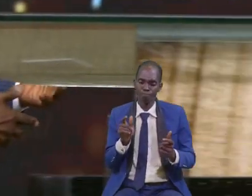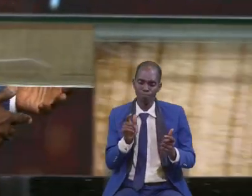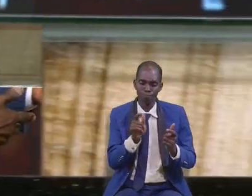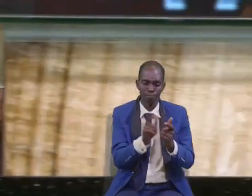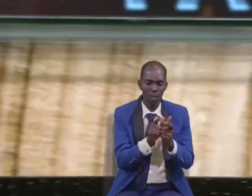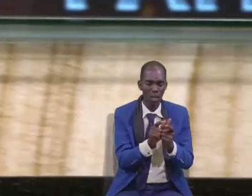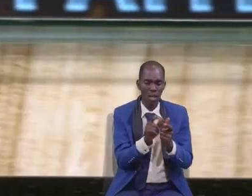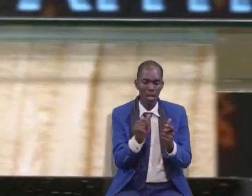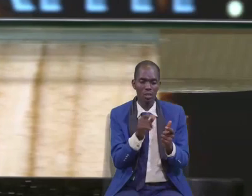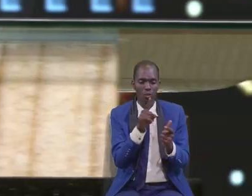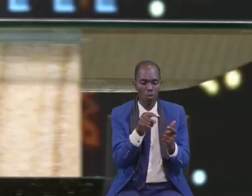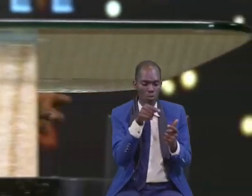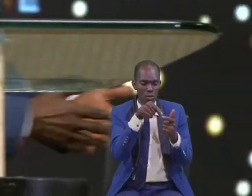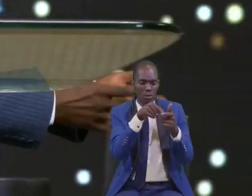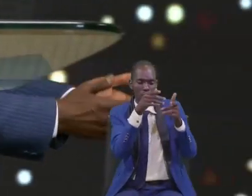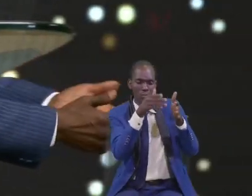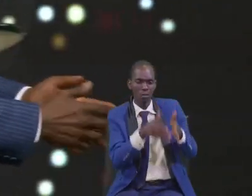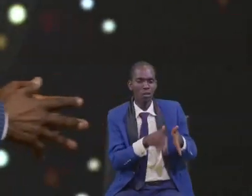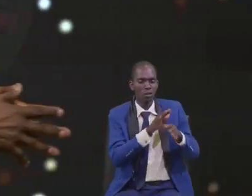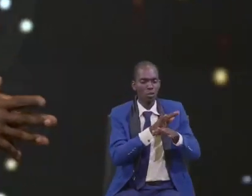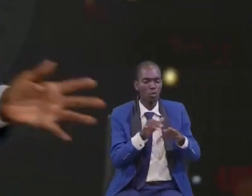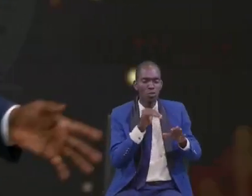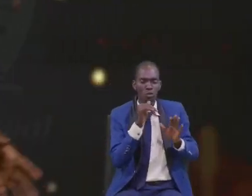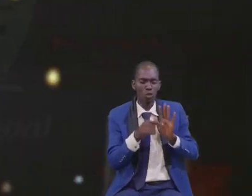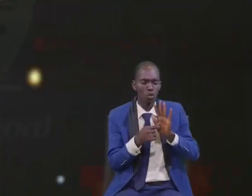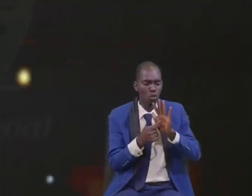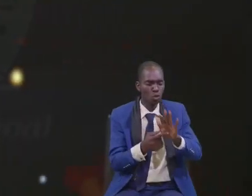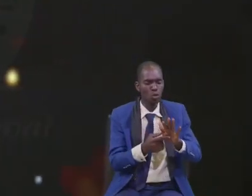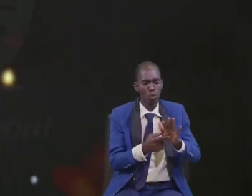show respect, and he look down,